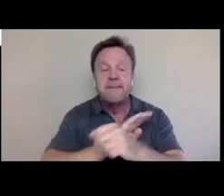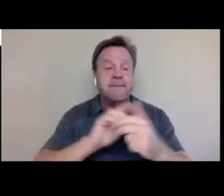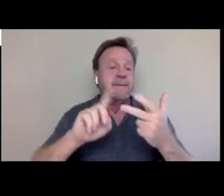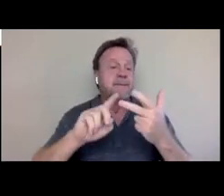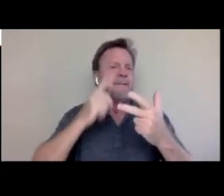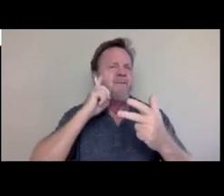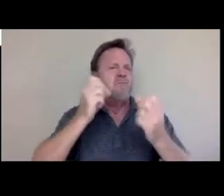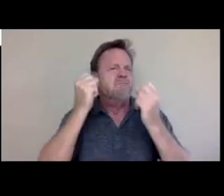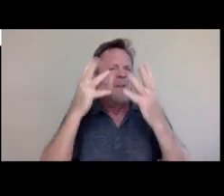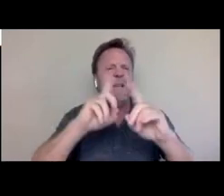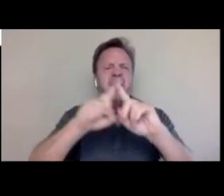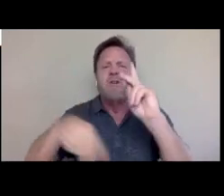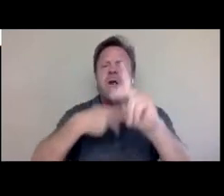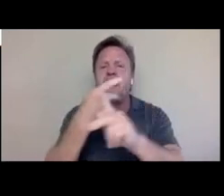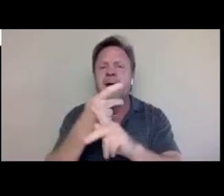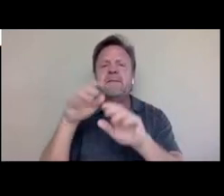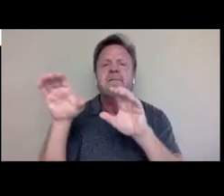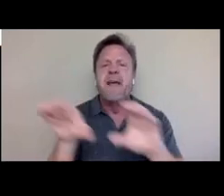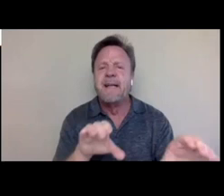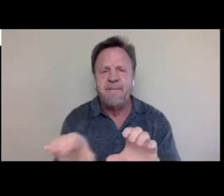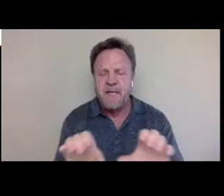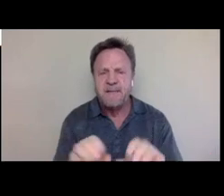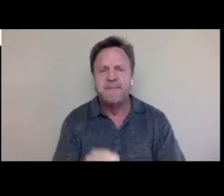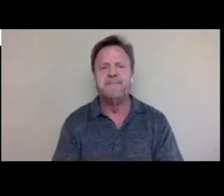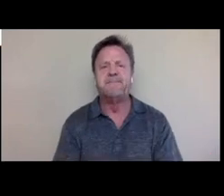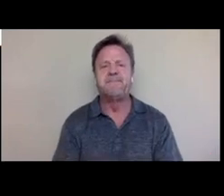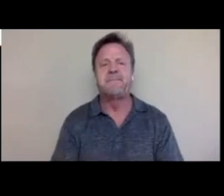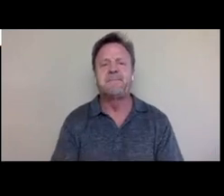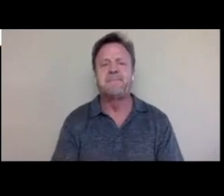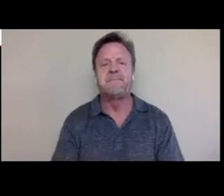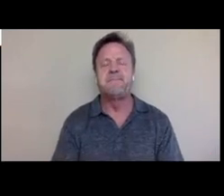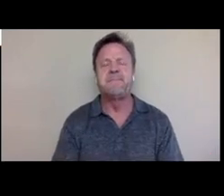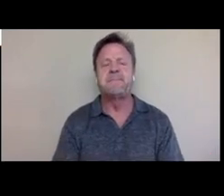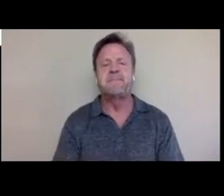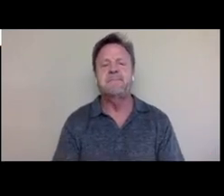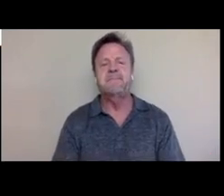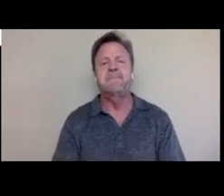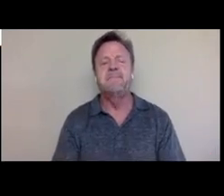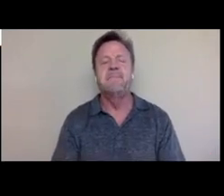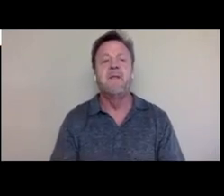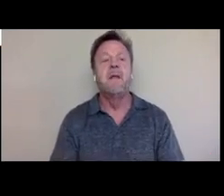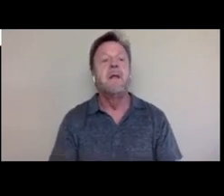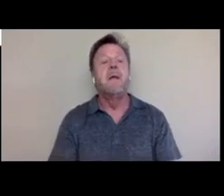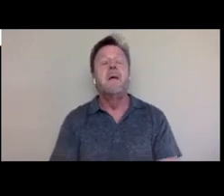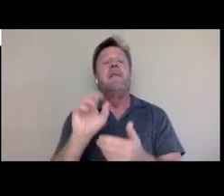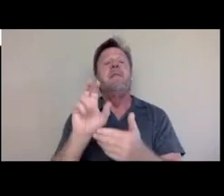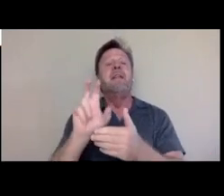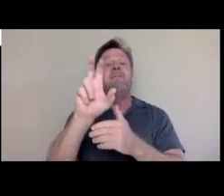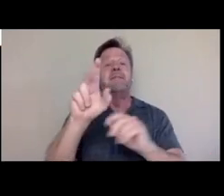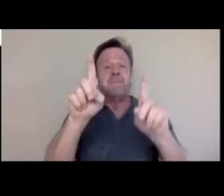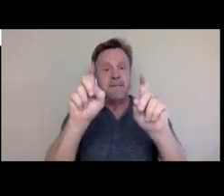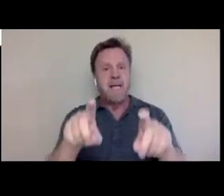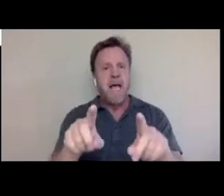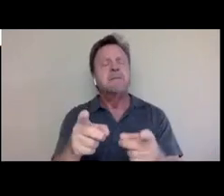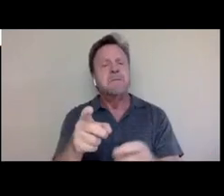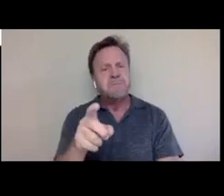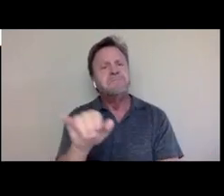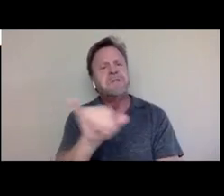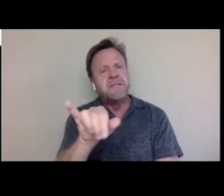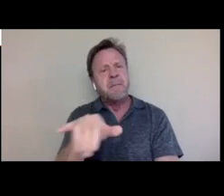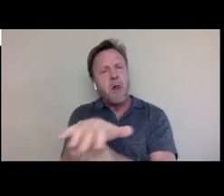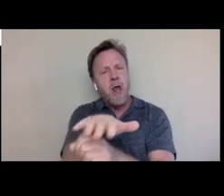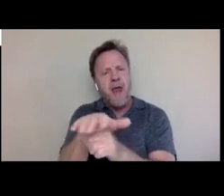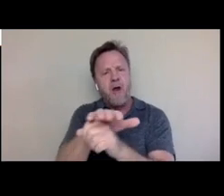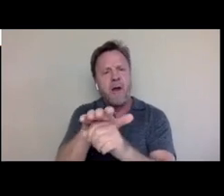lot of different types of activity. Next slide, please. Under the investment test, a pretty similar area,